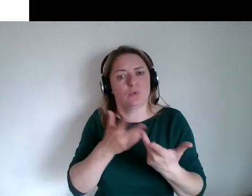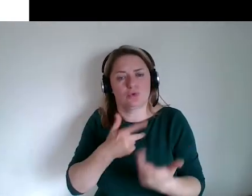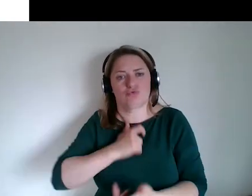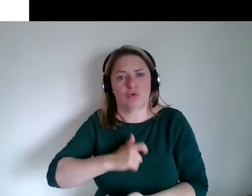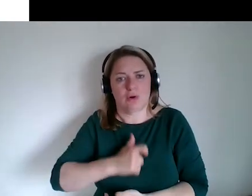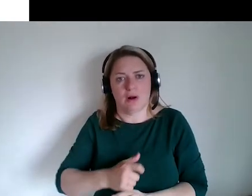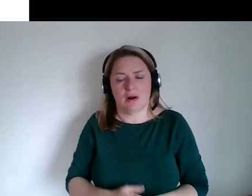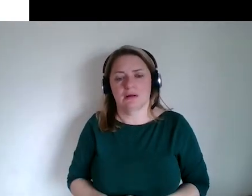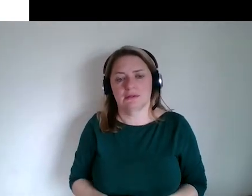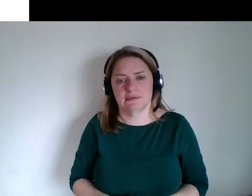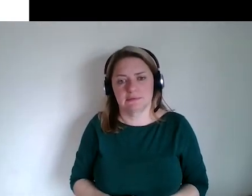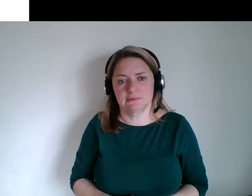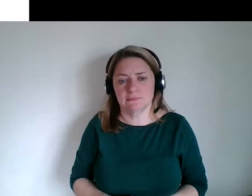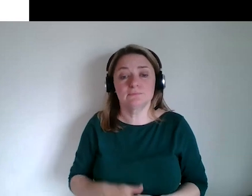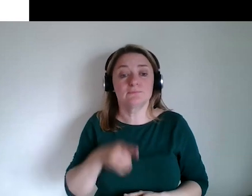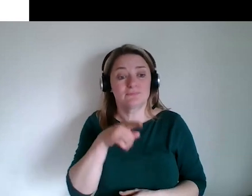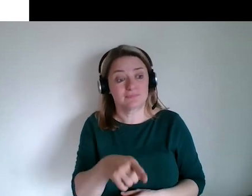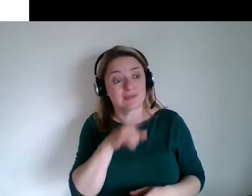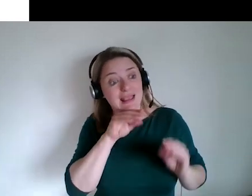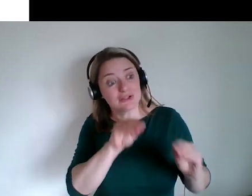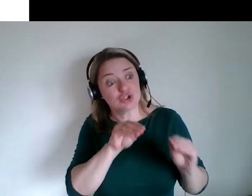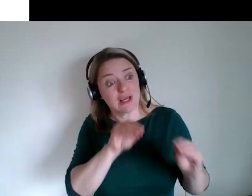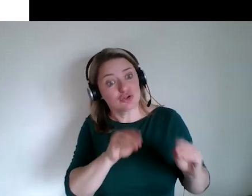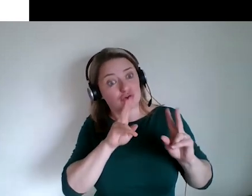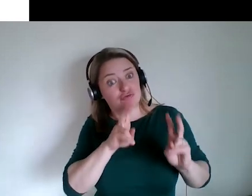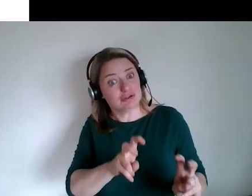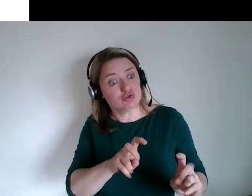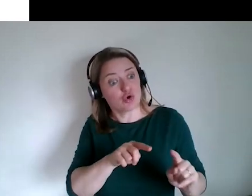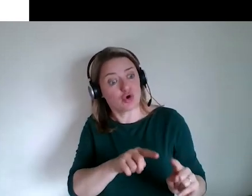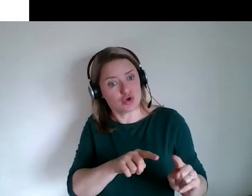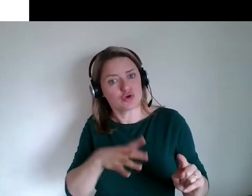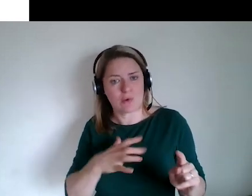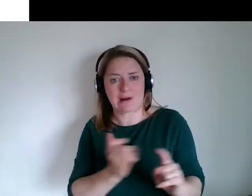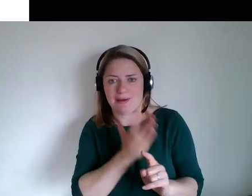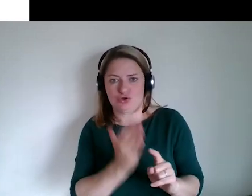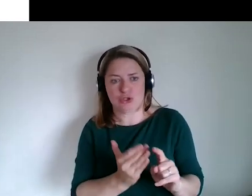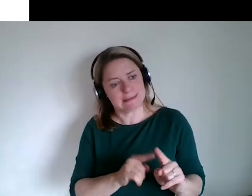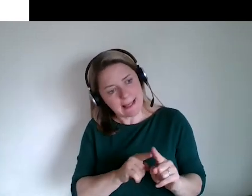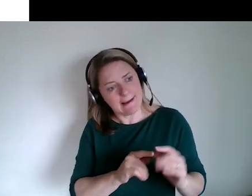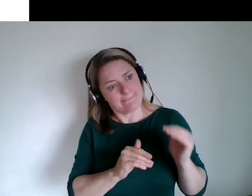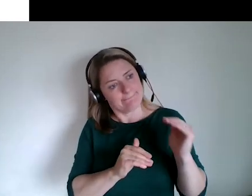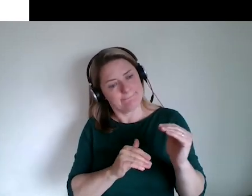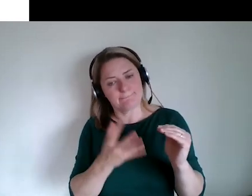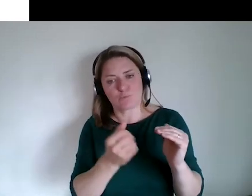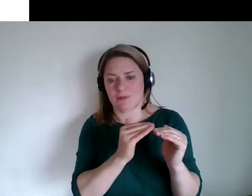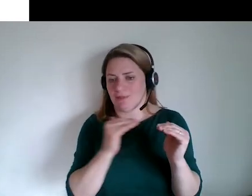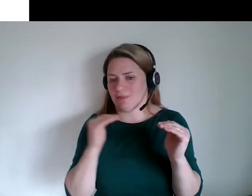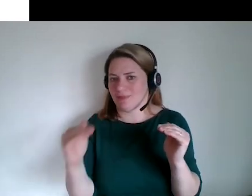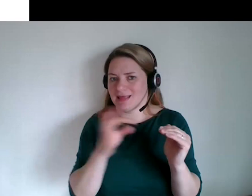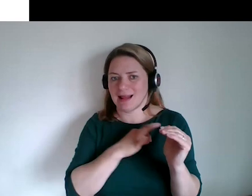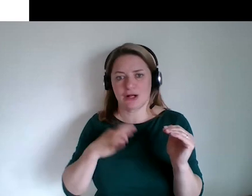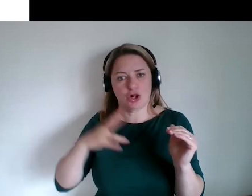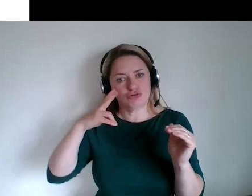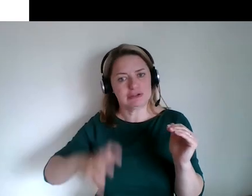create a position where educational research sits alongside and has the same standing as clinical